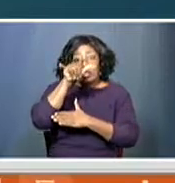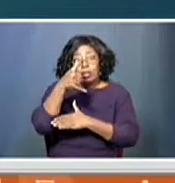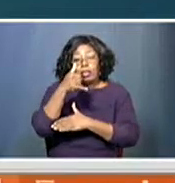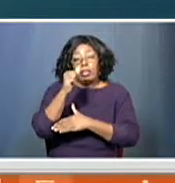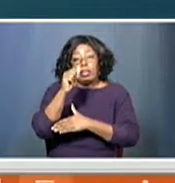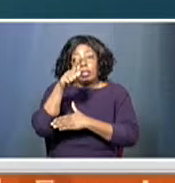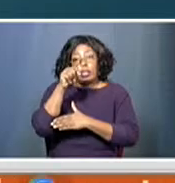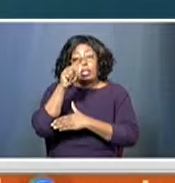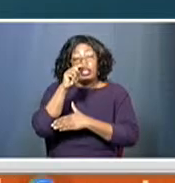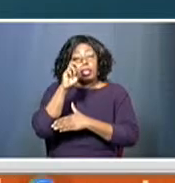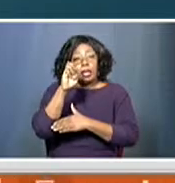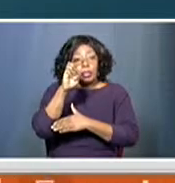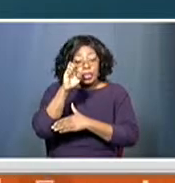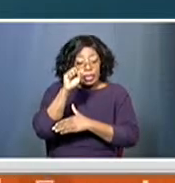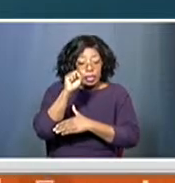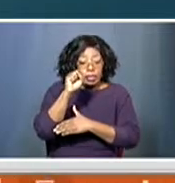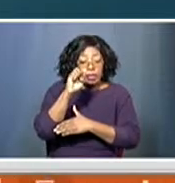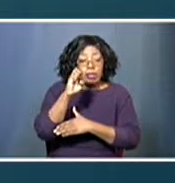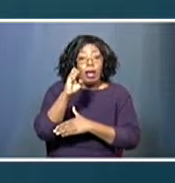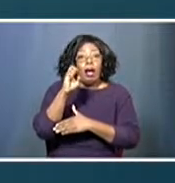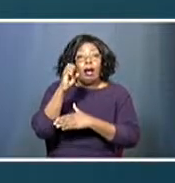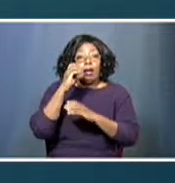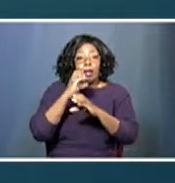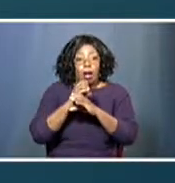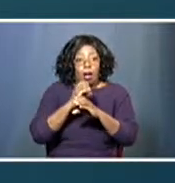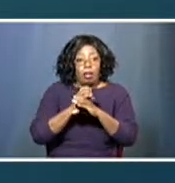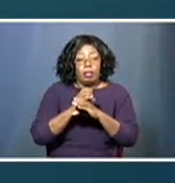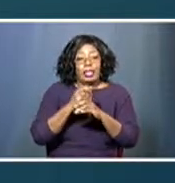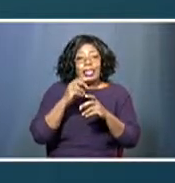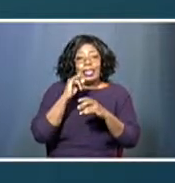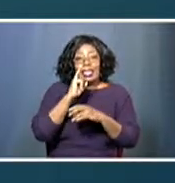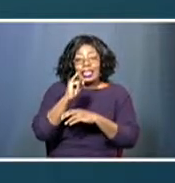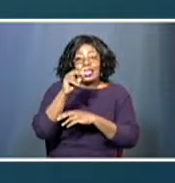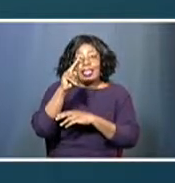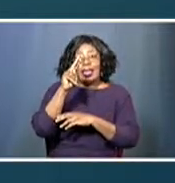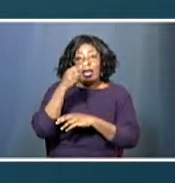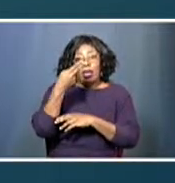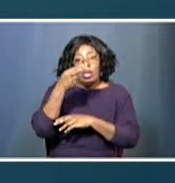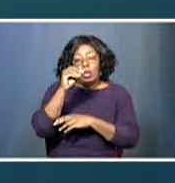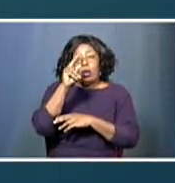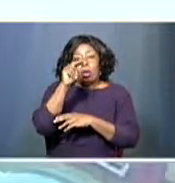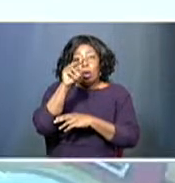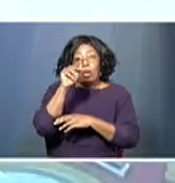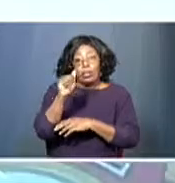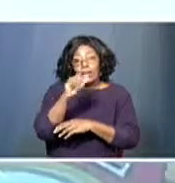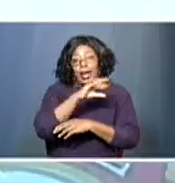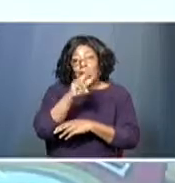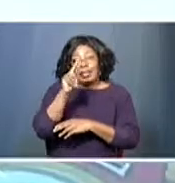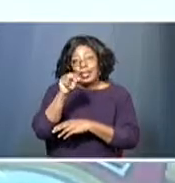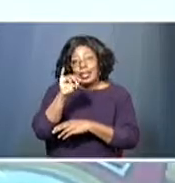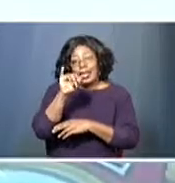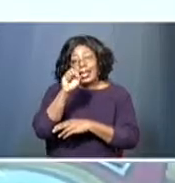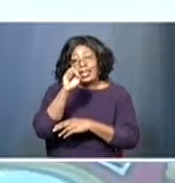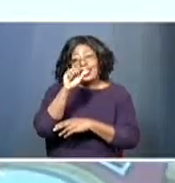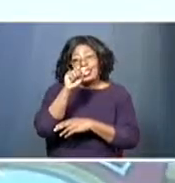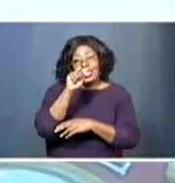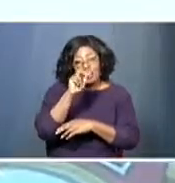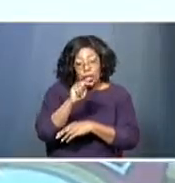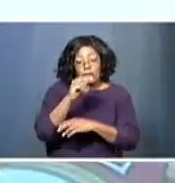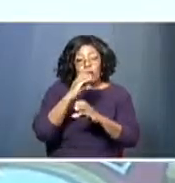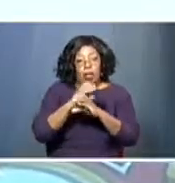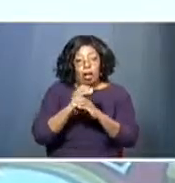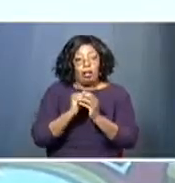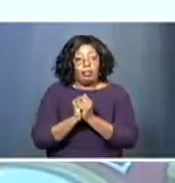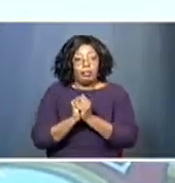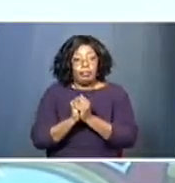models manufactured by Nissan and Honda. Well, traffic officers greeting